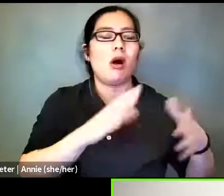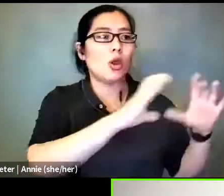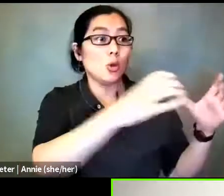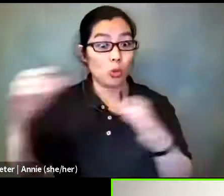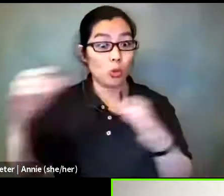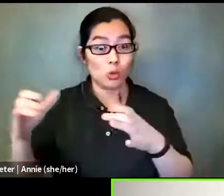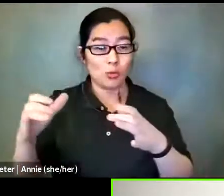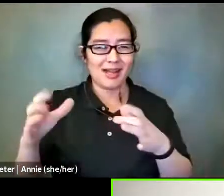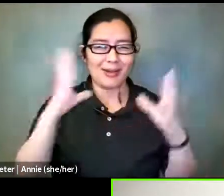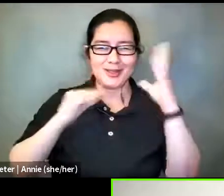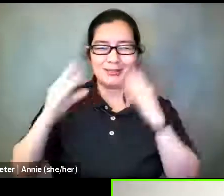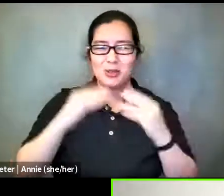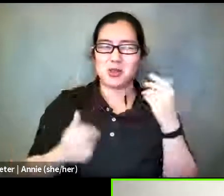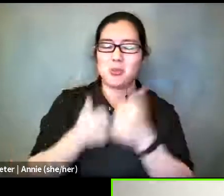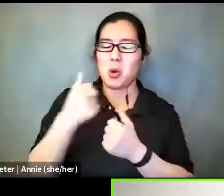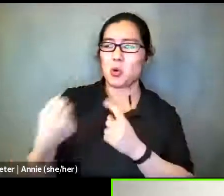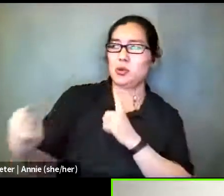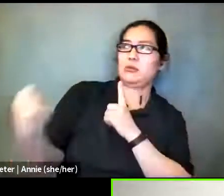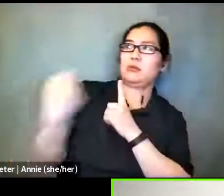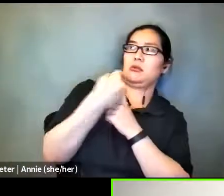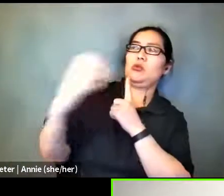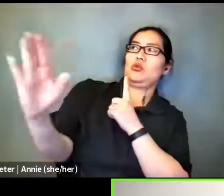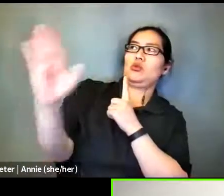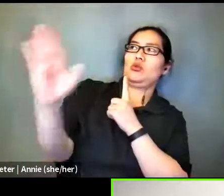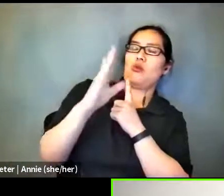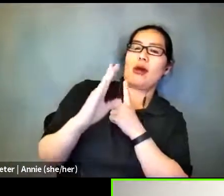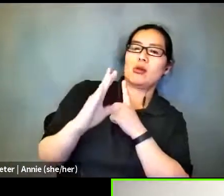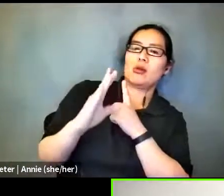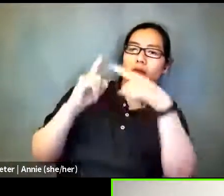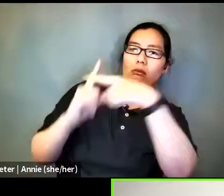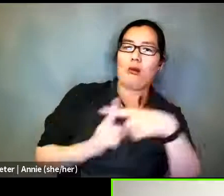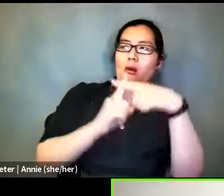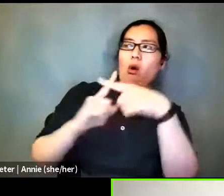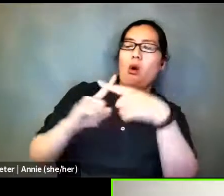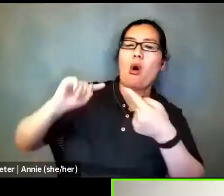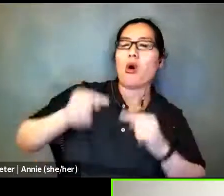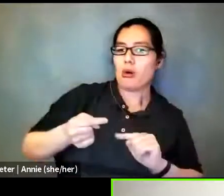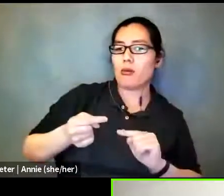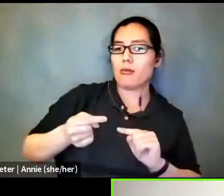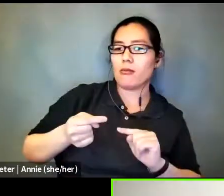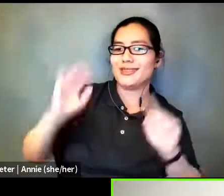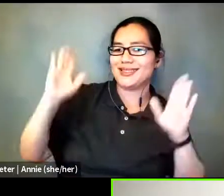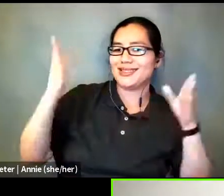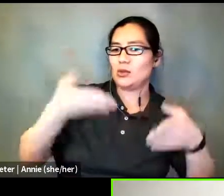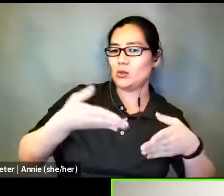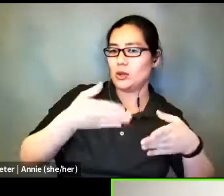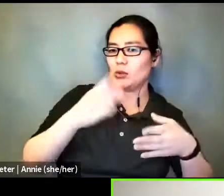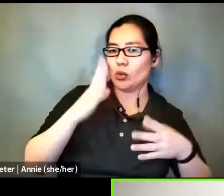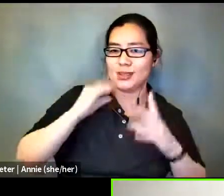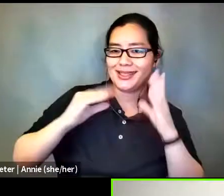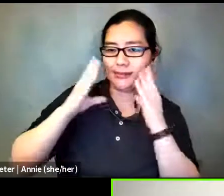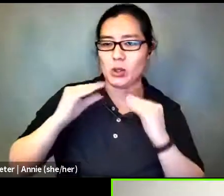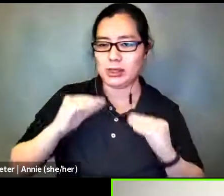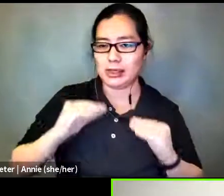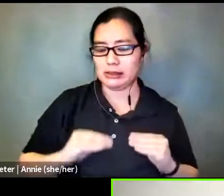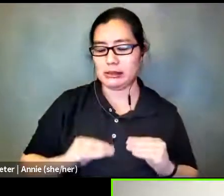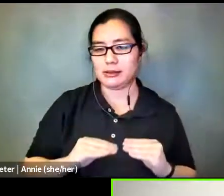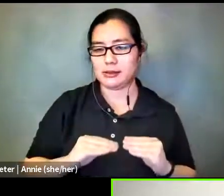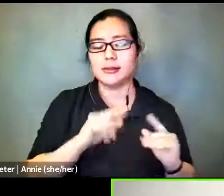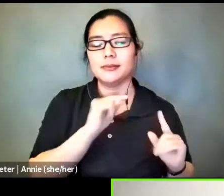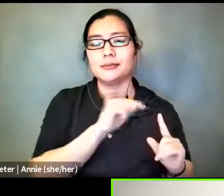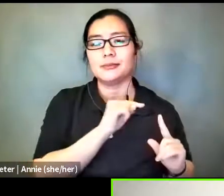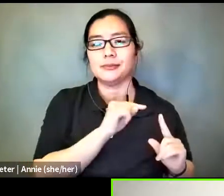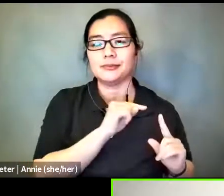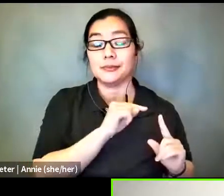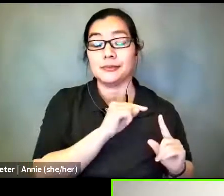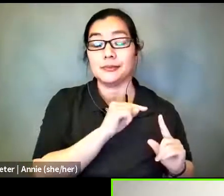moment, but also with the lens of centering, as well as how can I expand this or even scale it, if we want to